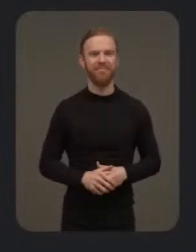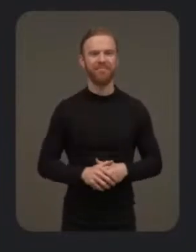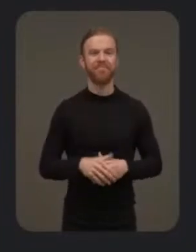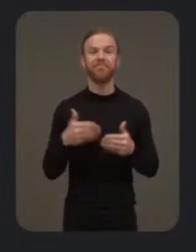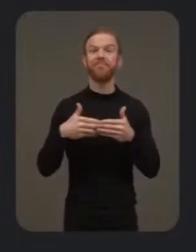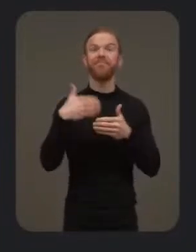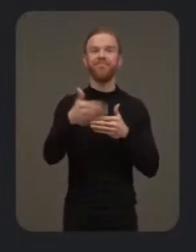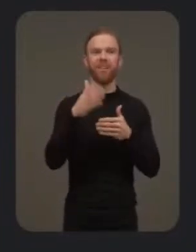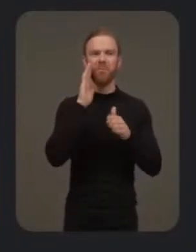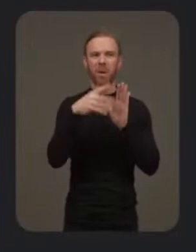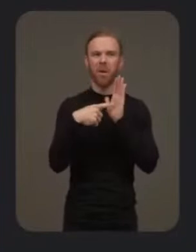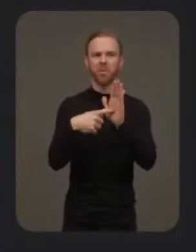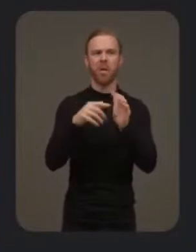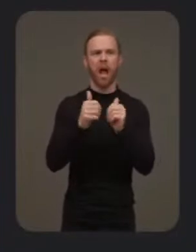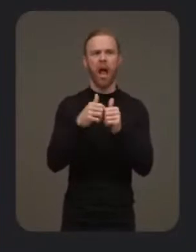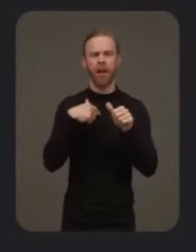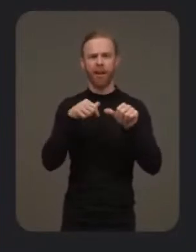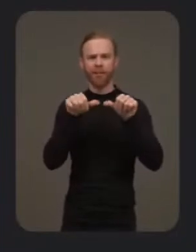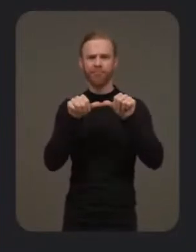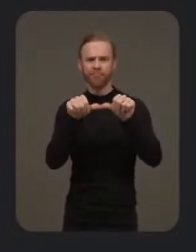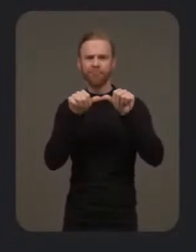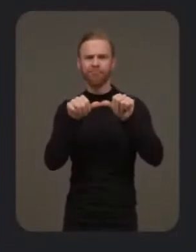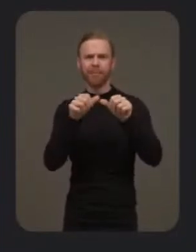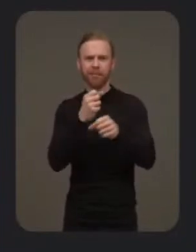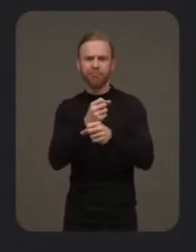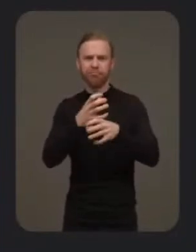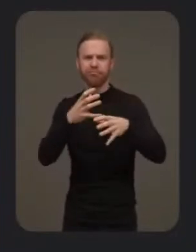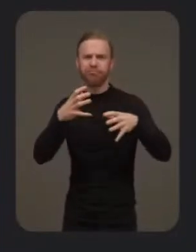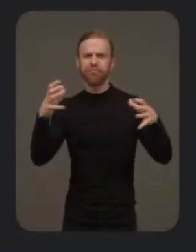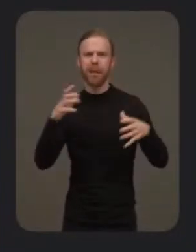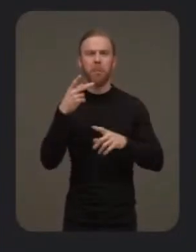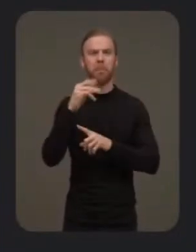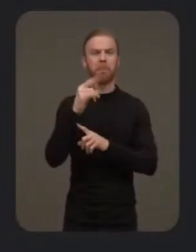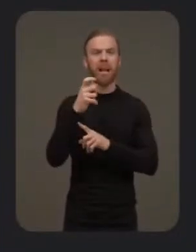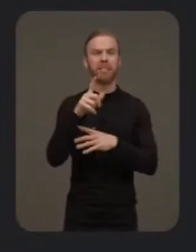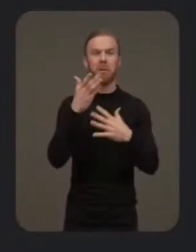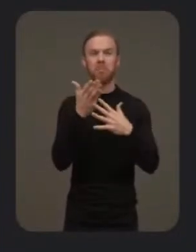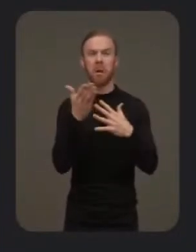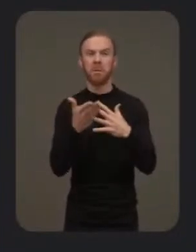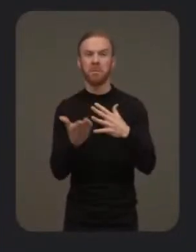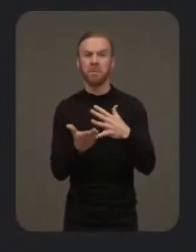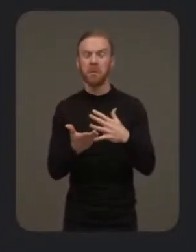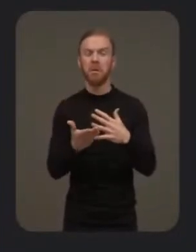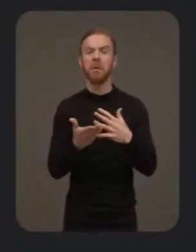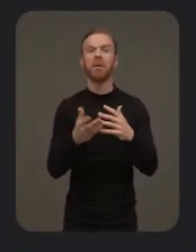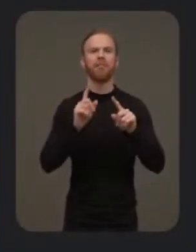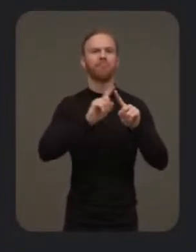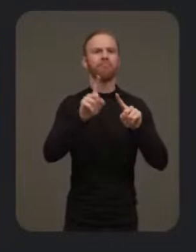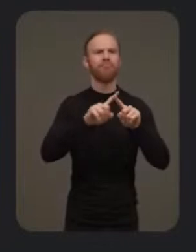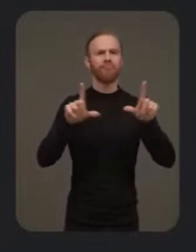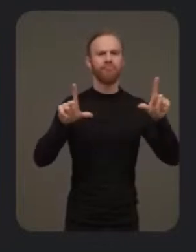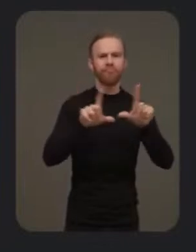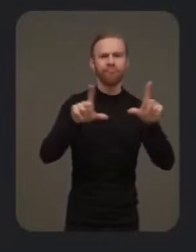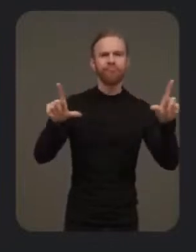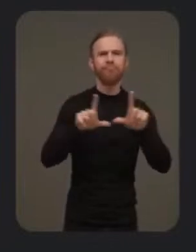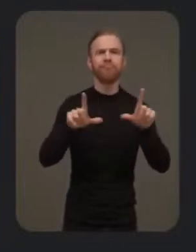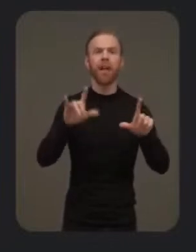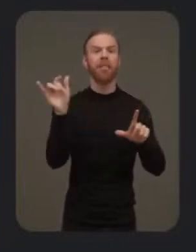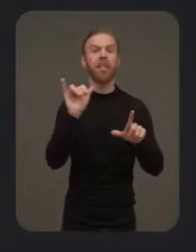Now, next up, we're going to show you how we're continuing to expand the Pixel portfolio into new form